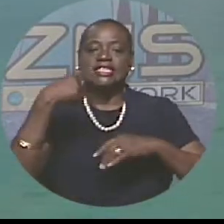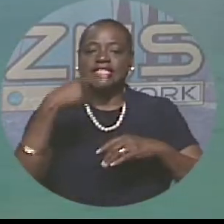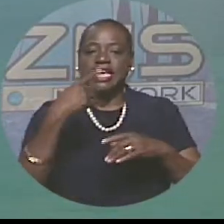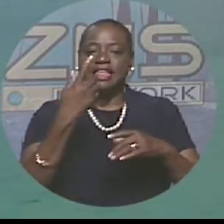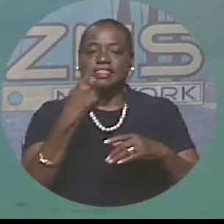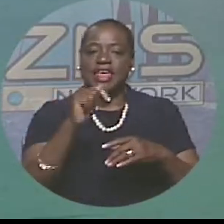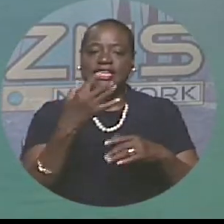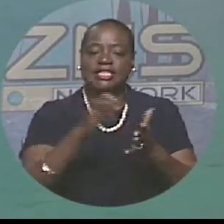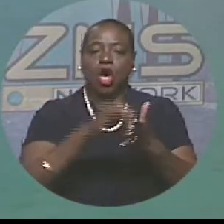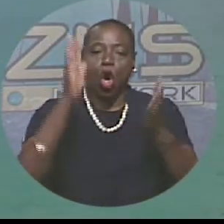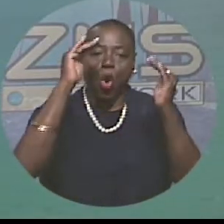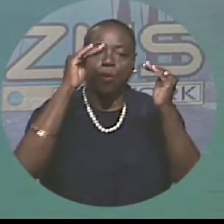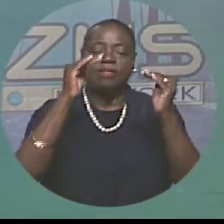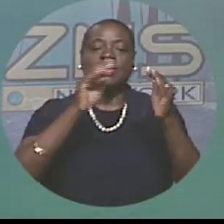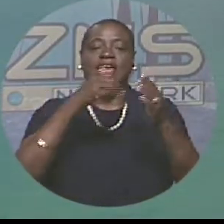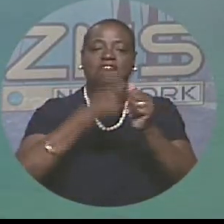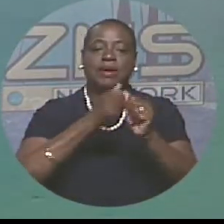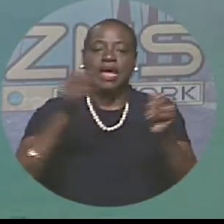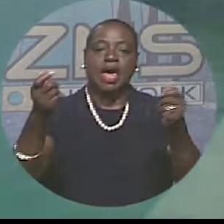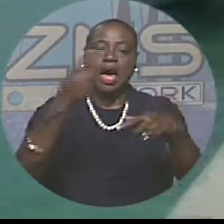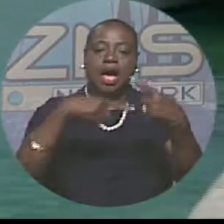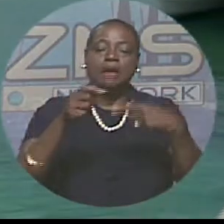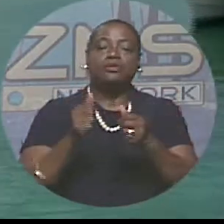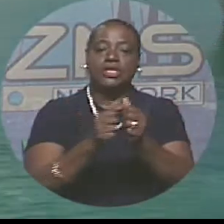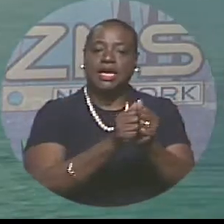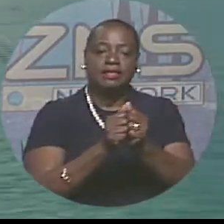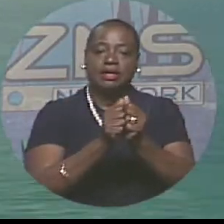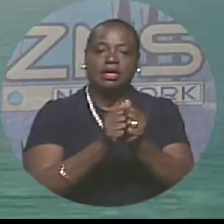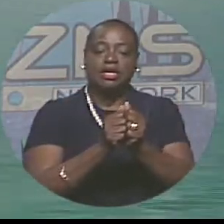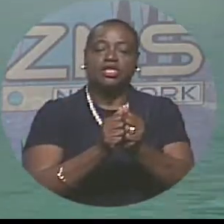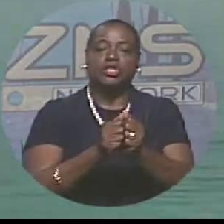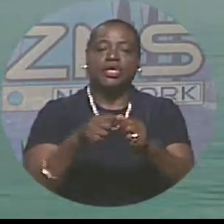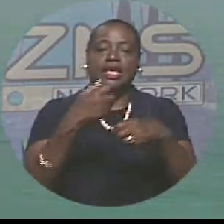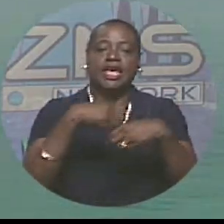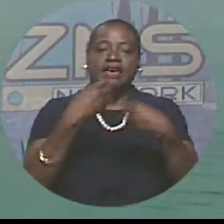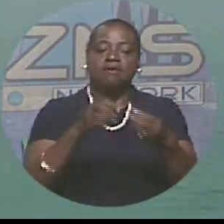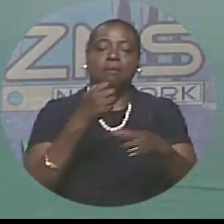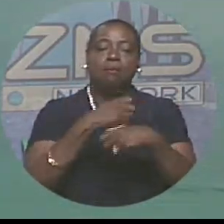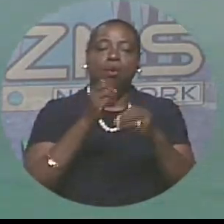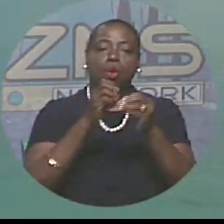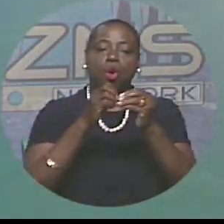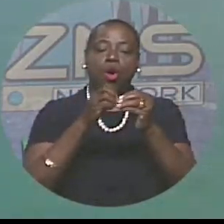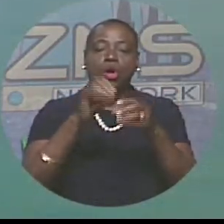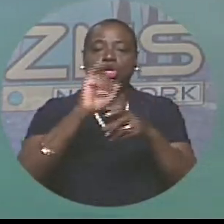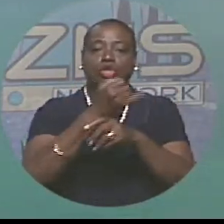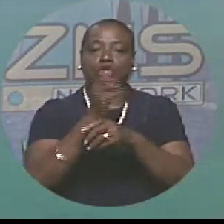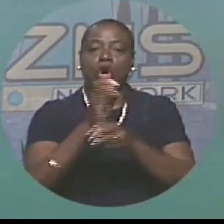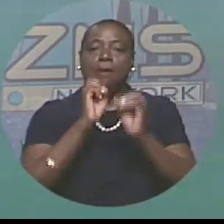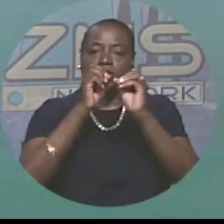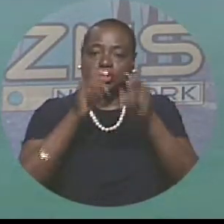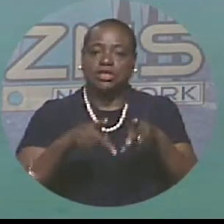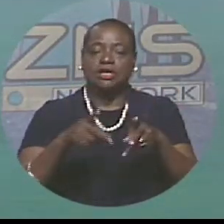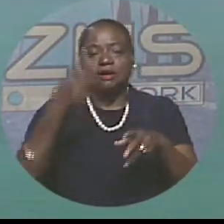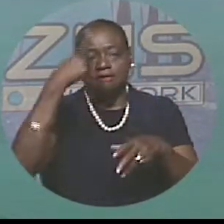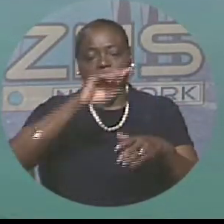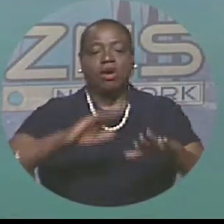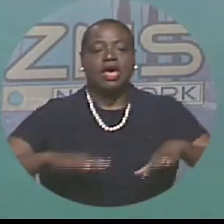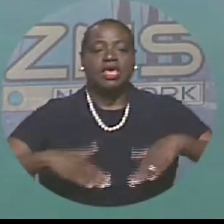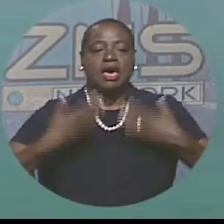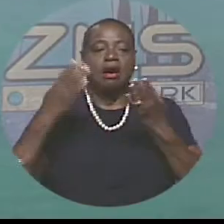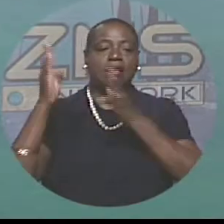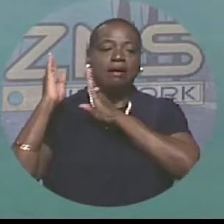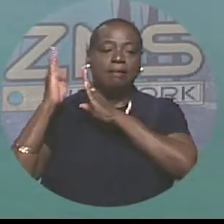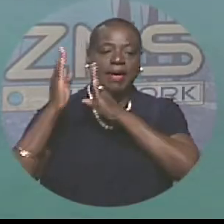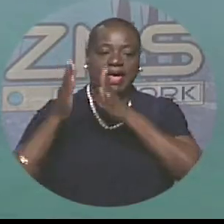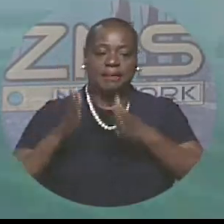together to assist with providing more job opportunities for young Bahamians to thrive in the field, he believes unemployment among our young people